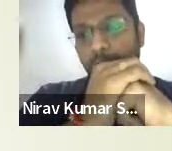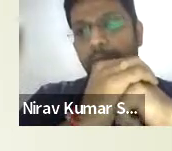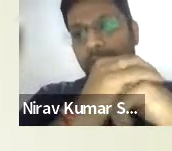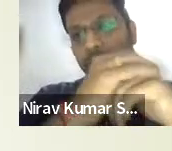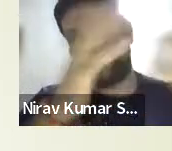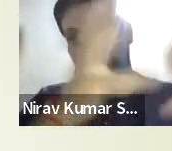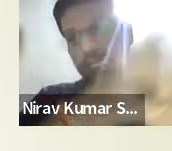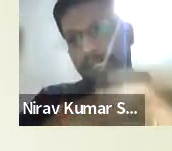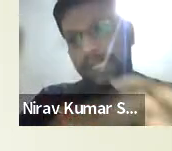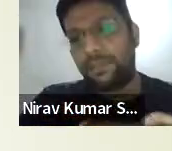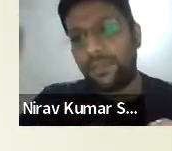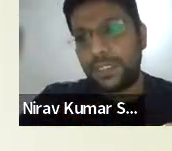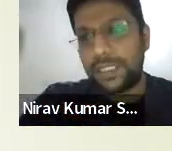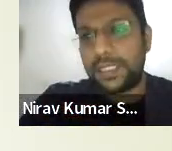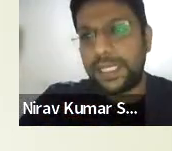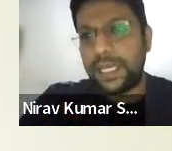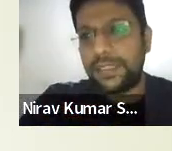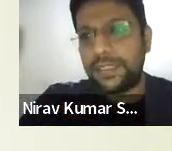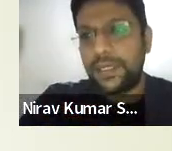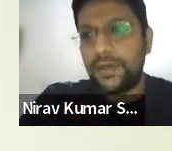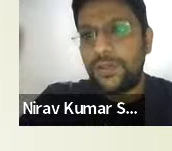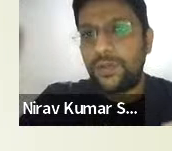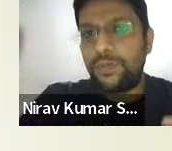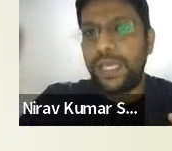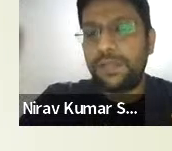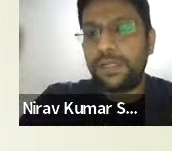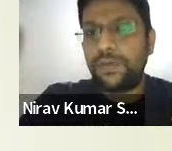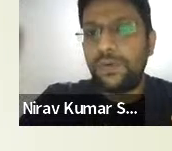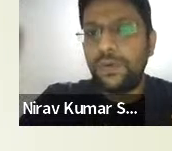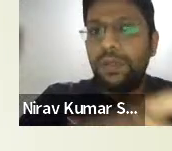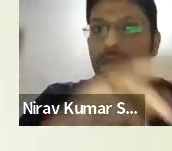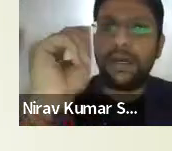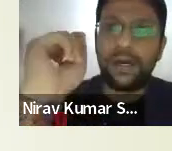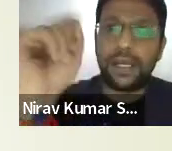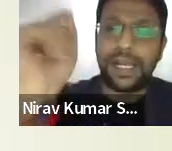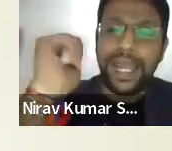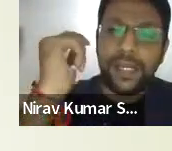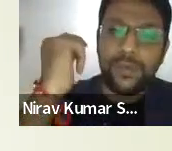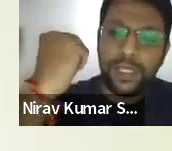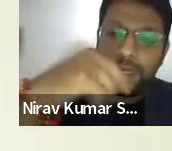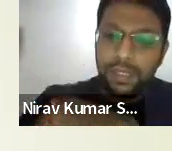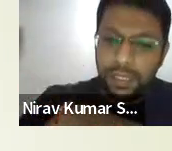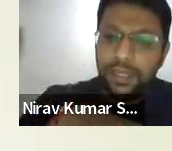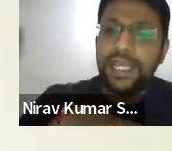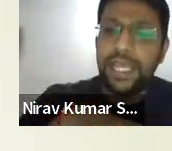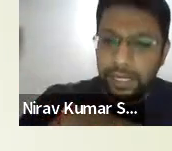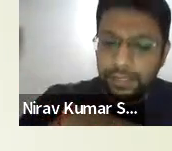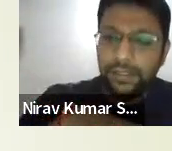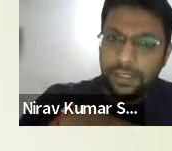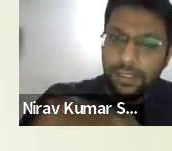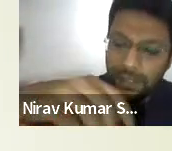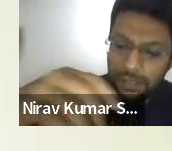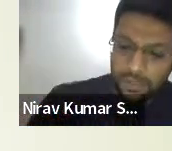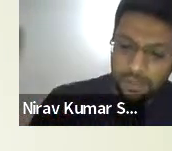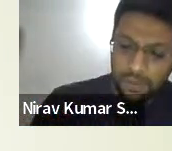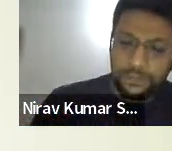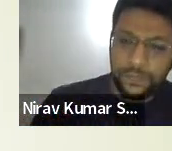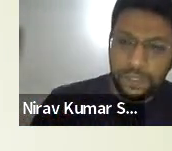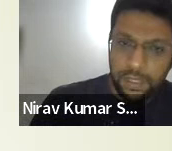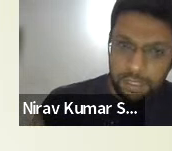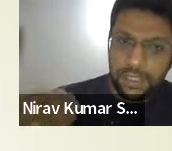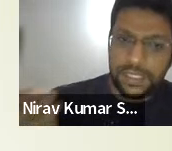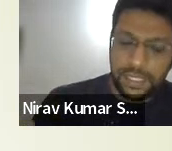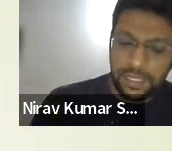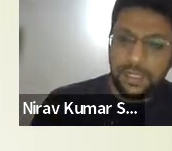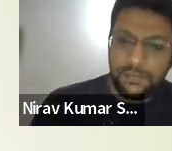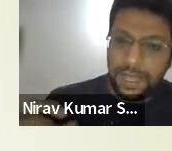the equipment, which would be the set-top box in this case, should be able to connect with the hearing aid.